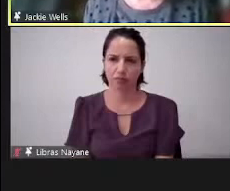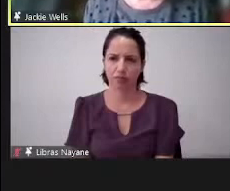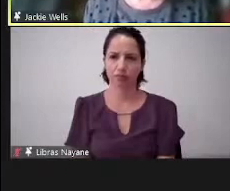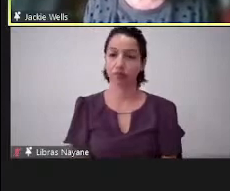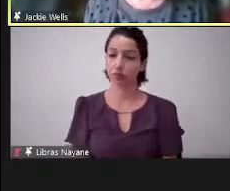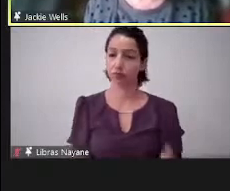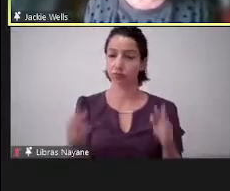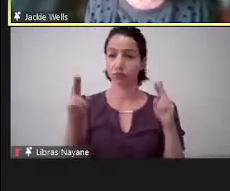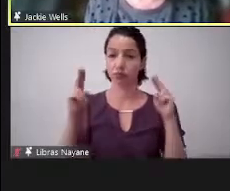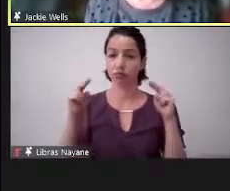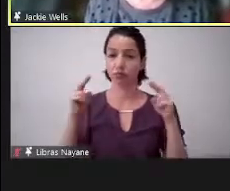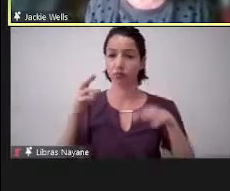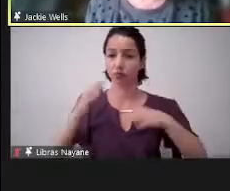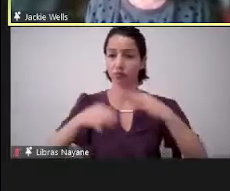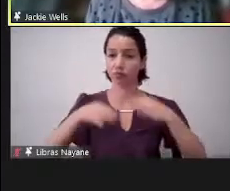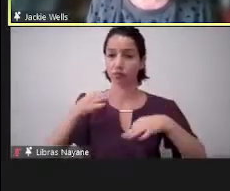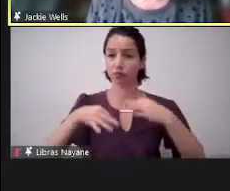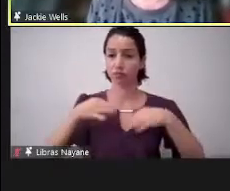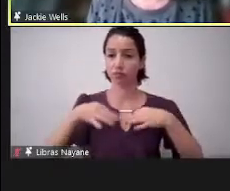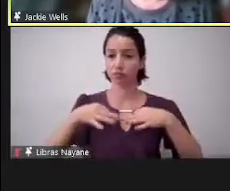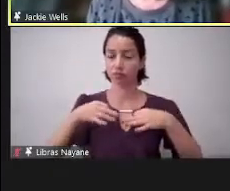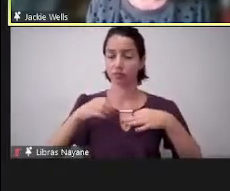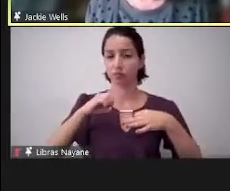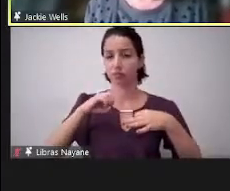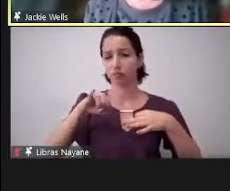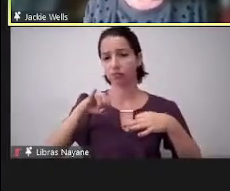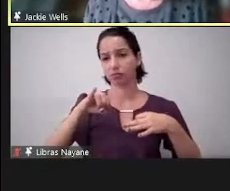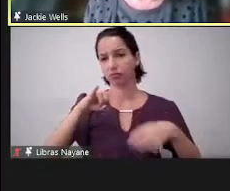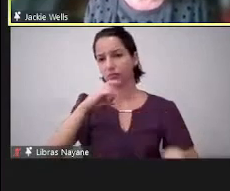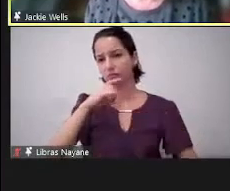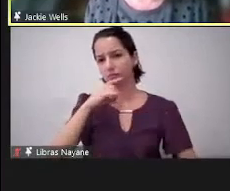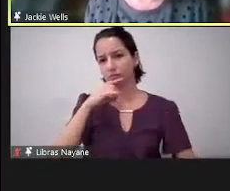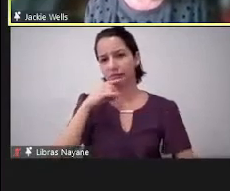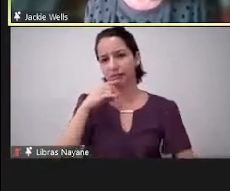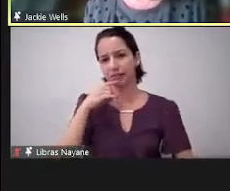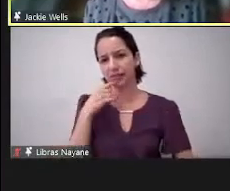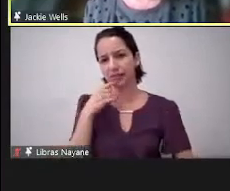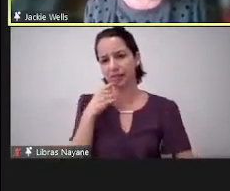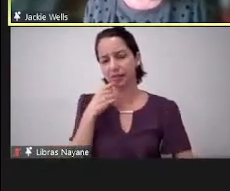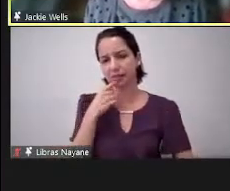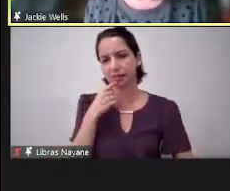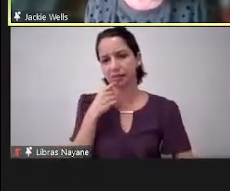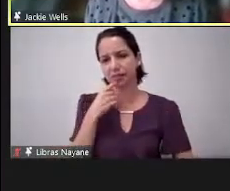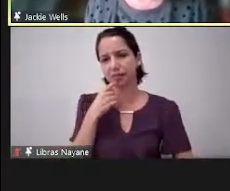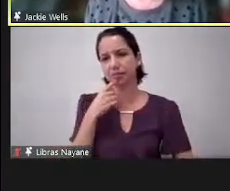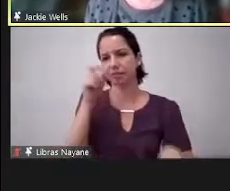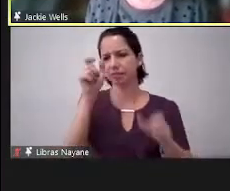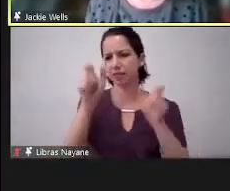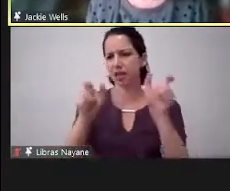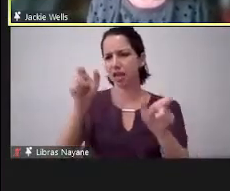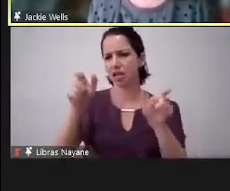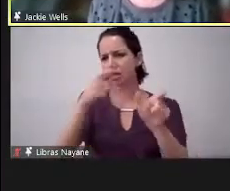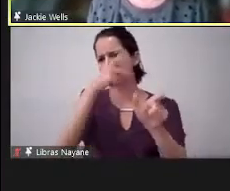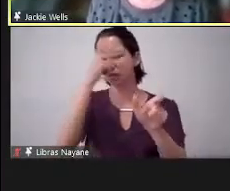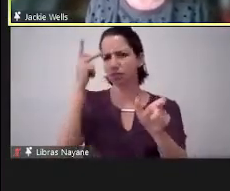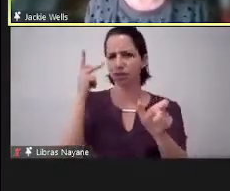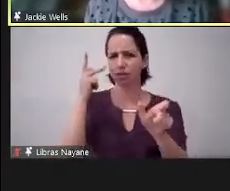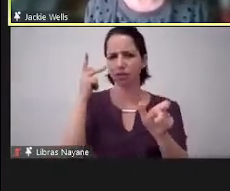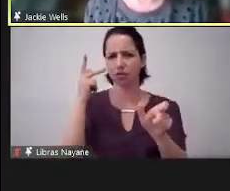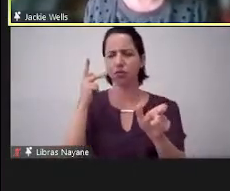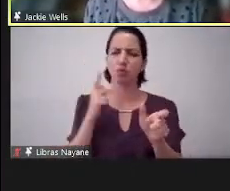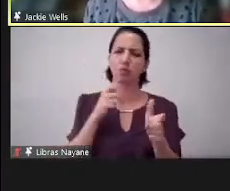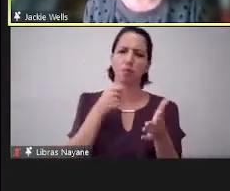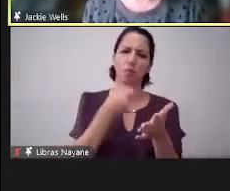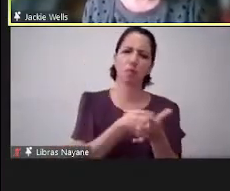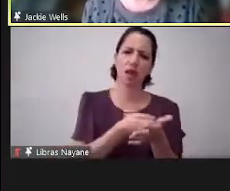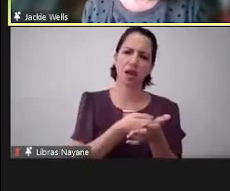while even under EET, high earners will ultimately pay the most tax, it's also the case that they receive the most tax-free